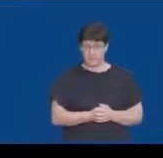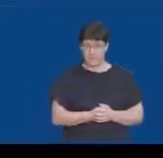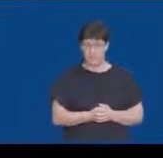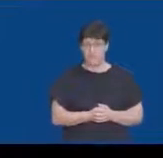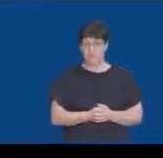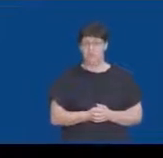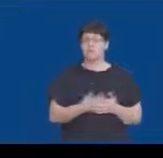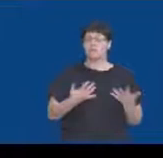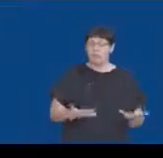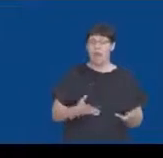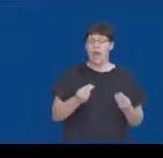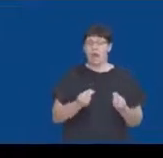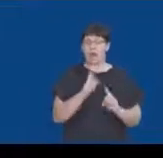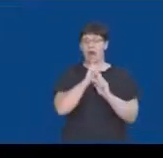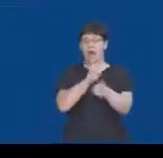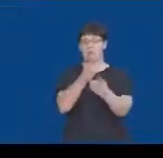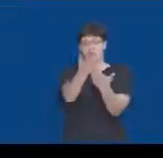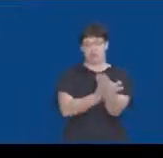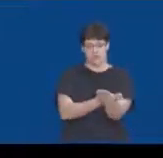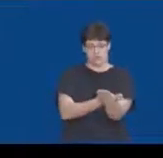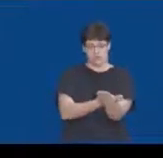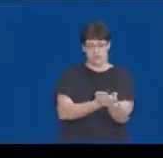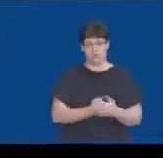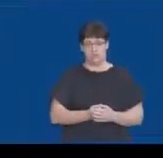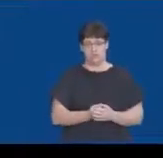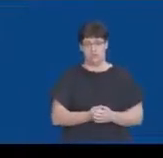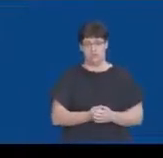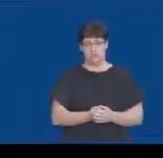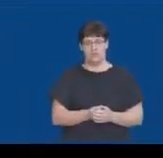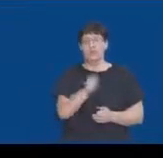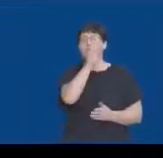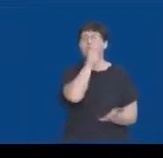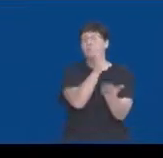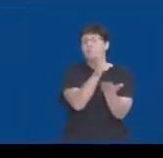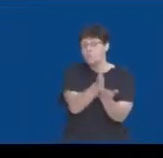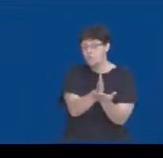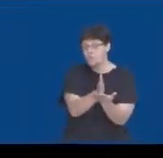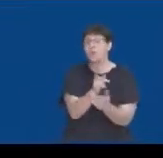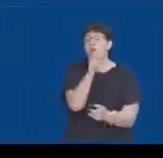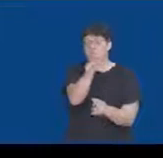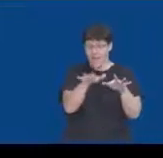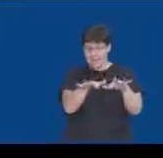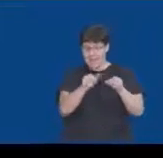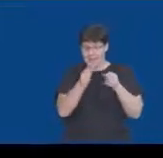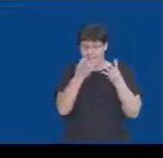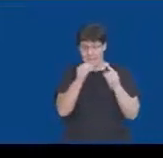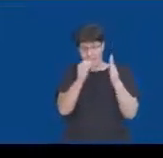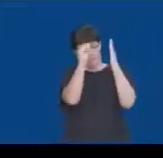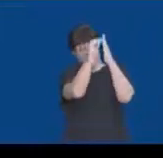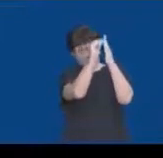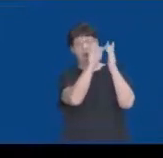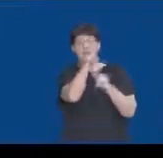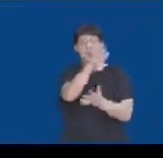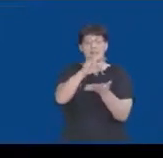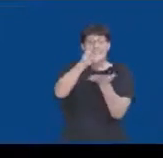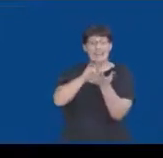you might have an answer sheet. You've got to make sure that you write your exam number and your